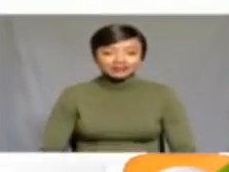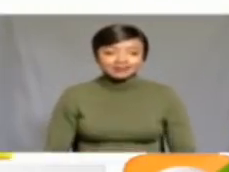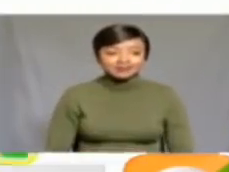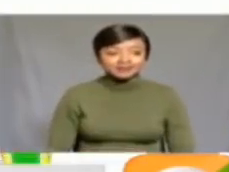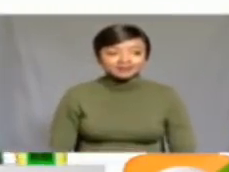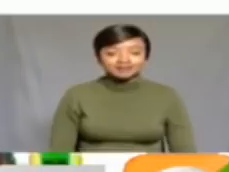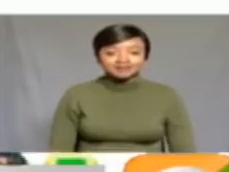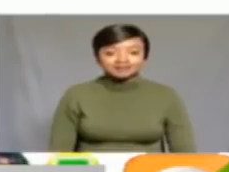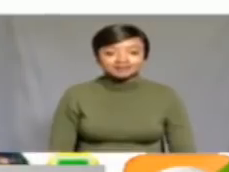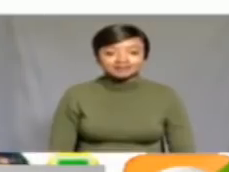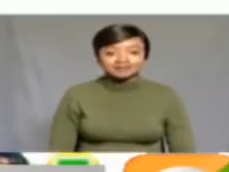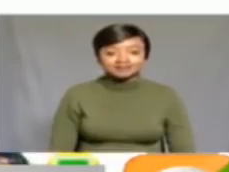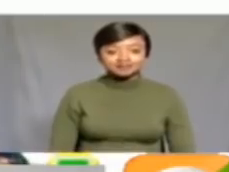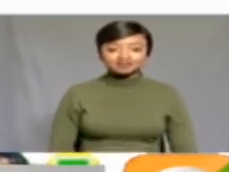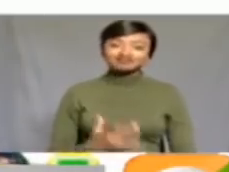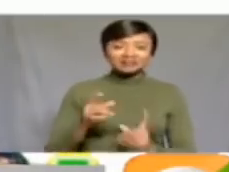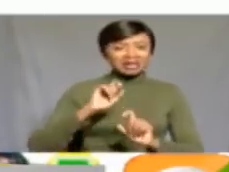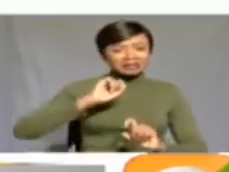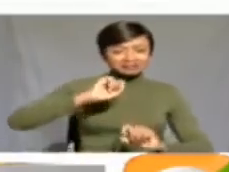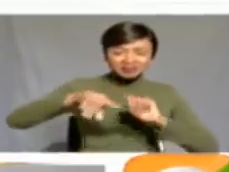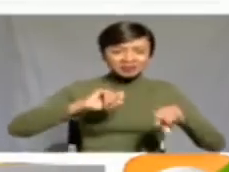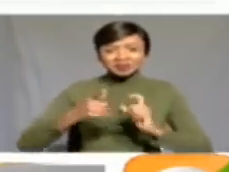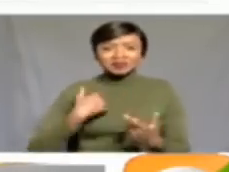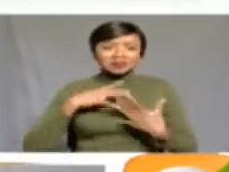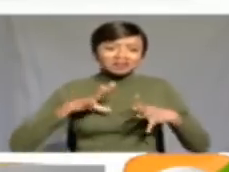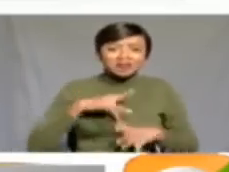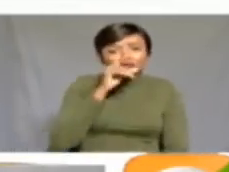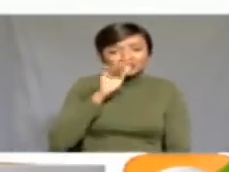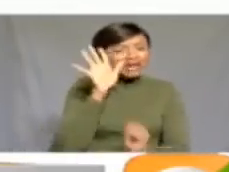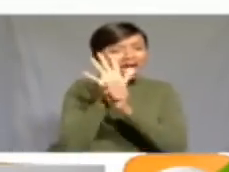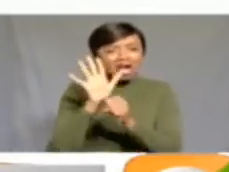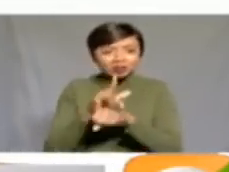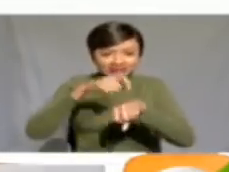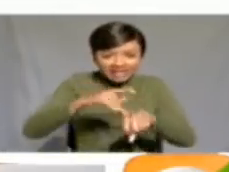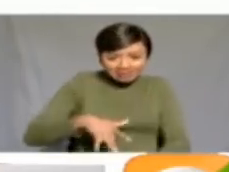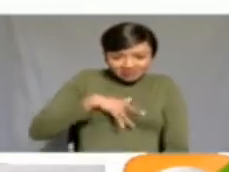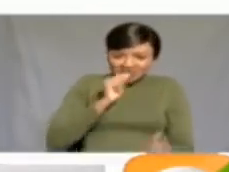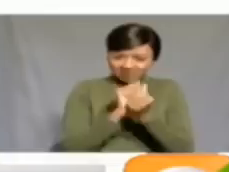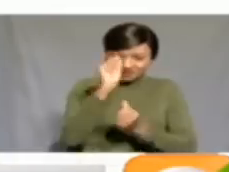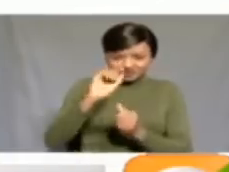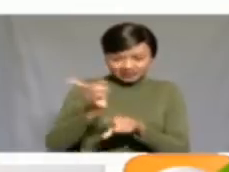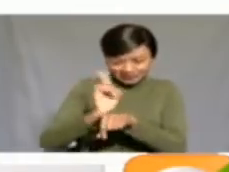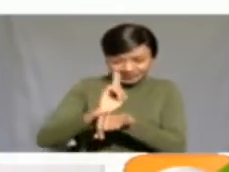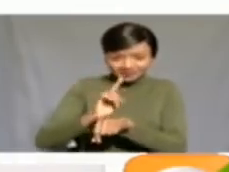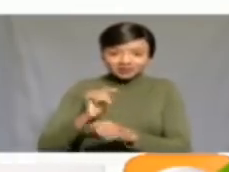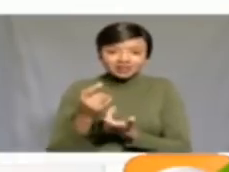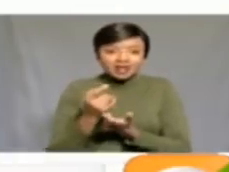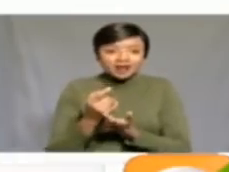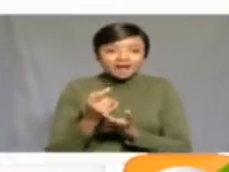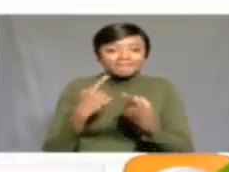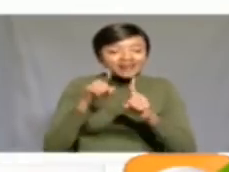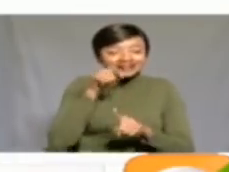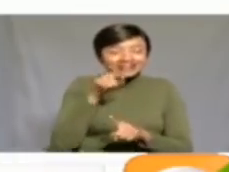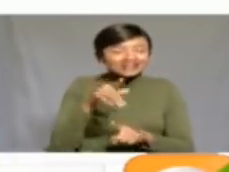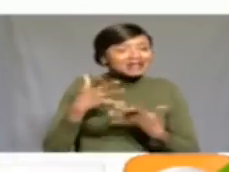The are tweets by several Kenyans who had felt the almost 15 seconds earth tremor on Sunday evening. Despite the tension that it